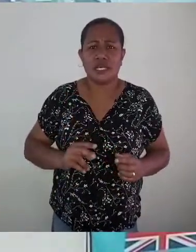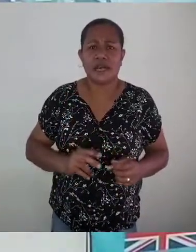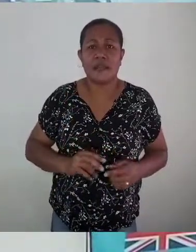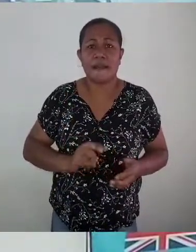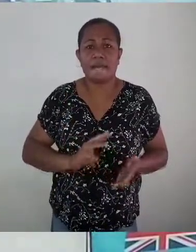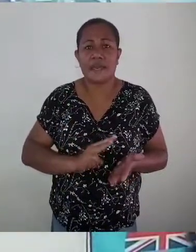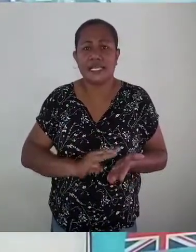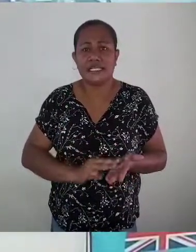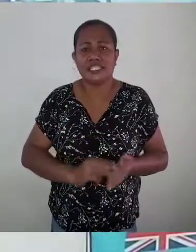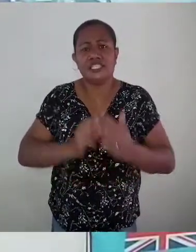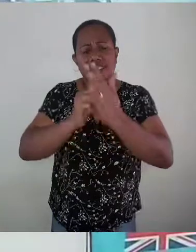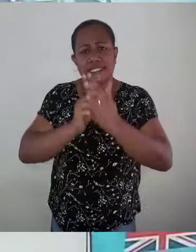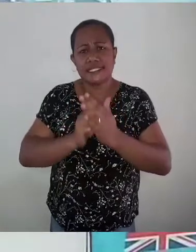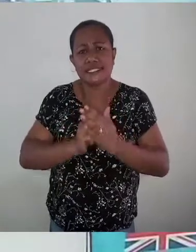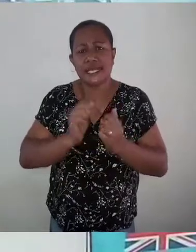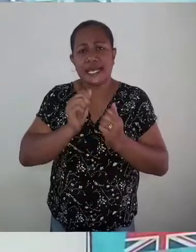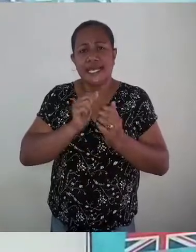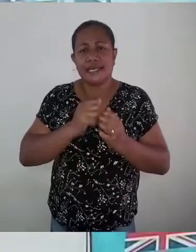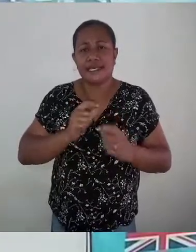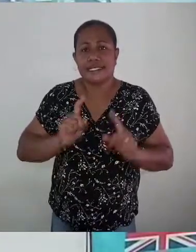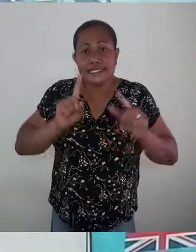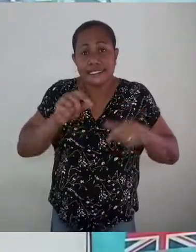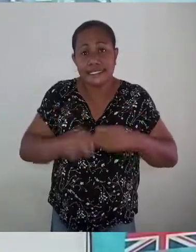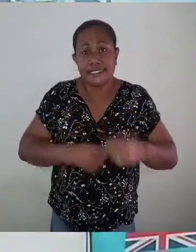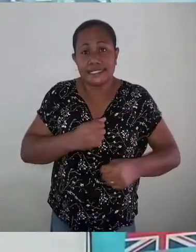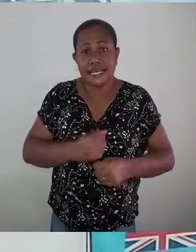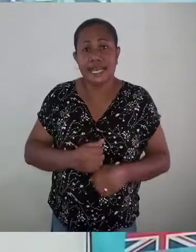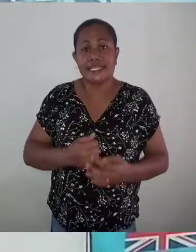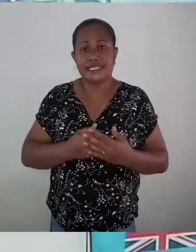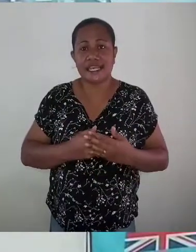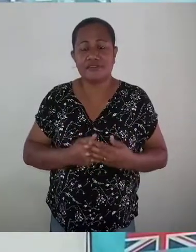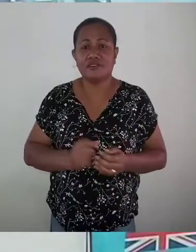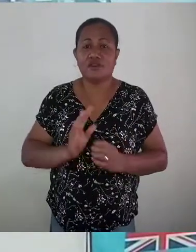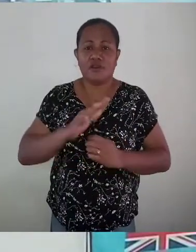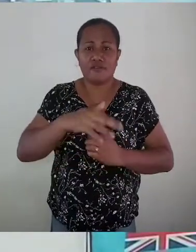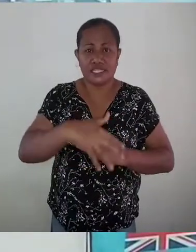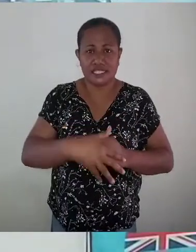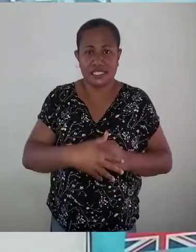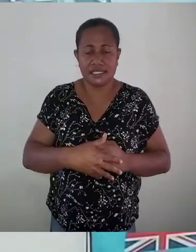about staying safe and healthy during COVID-19.